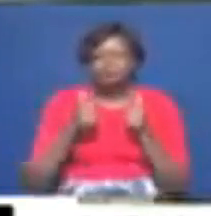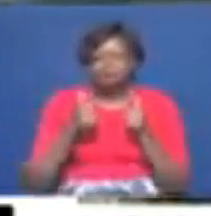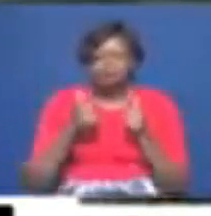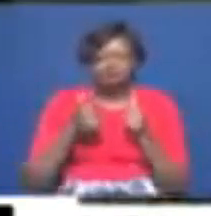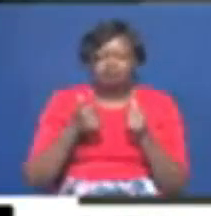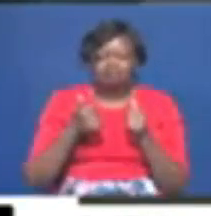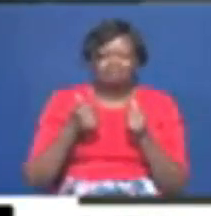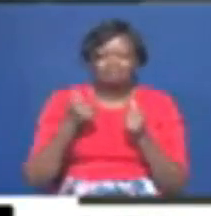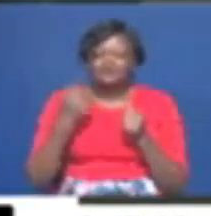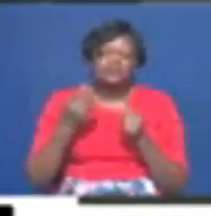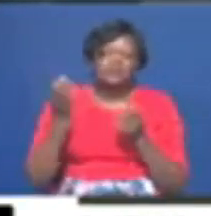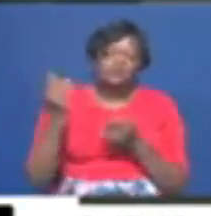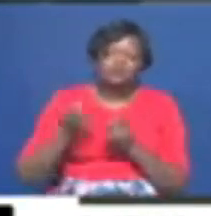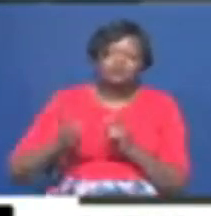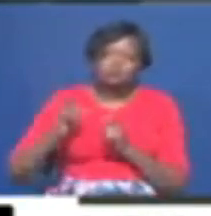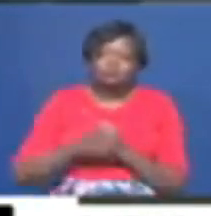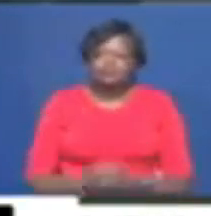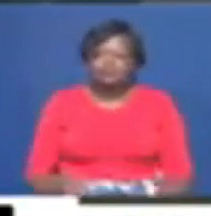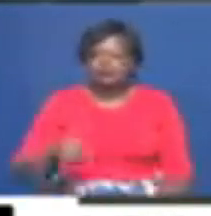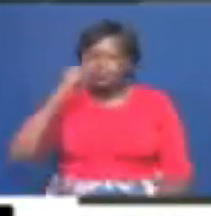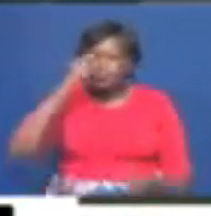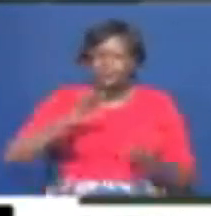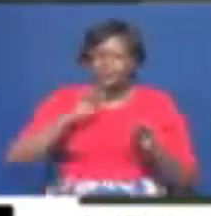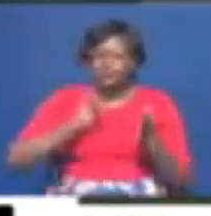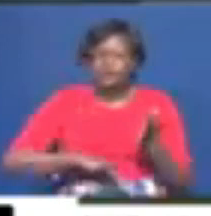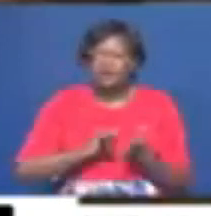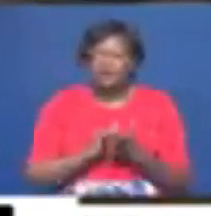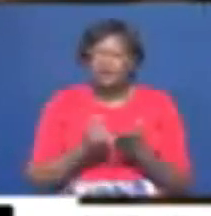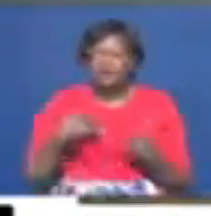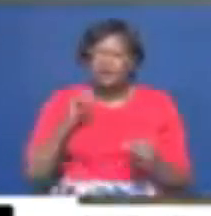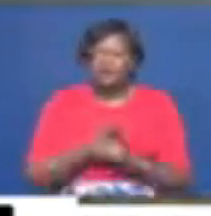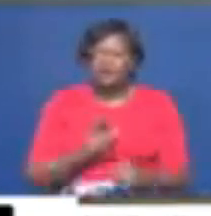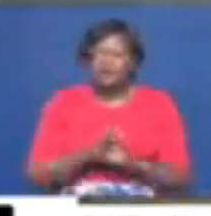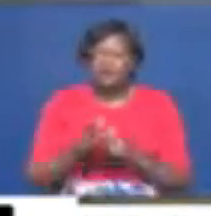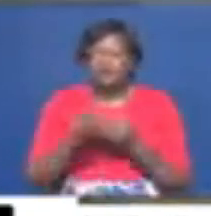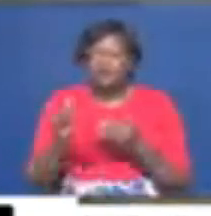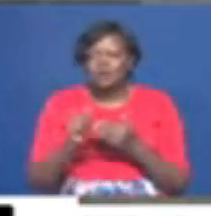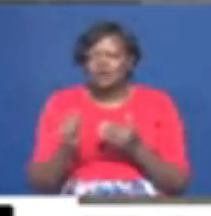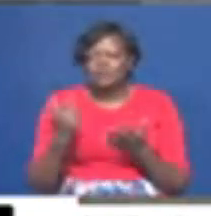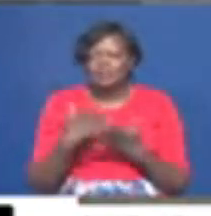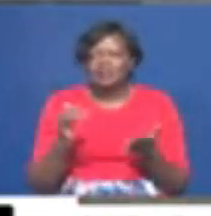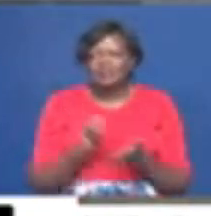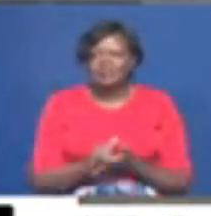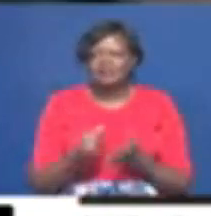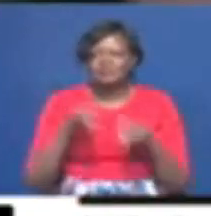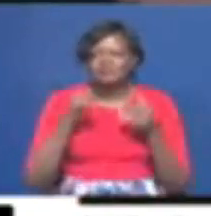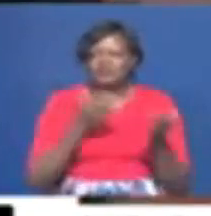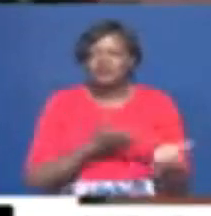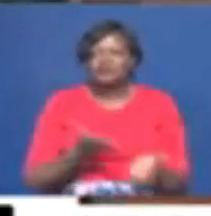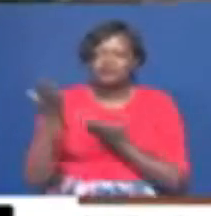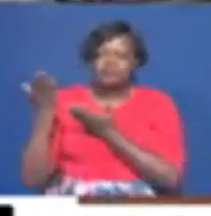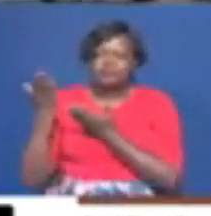A regional government official said the depot also contained millions of dollars of garments waiting to be exported to Western